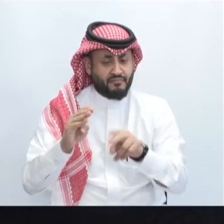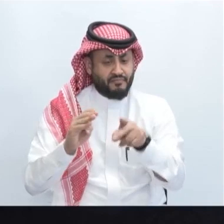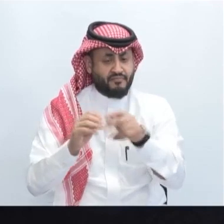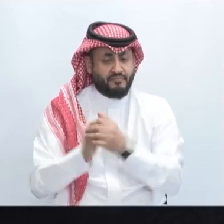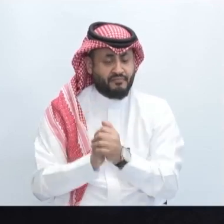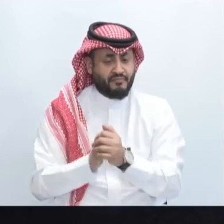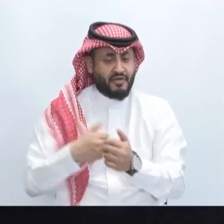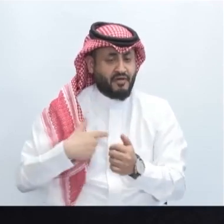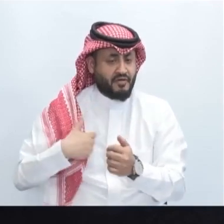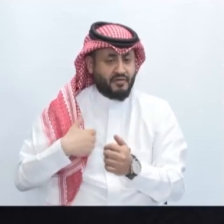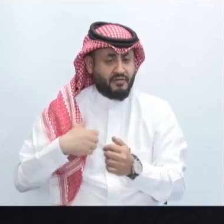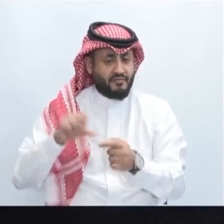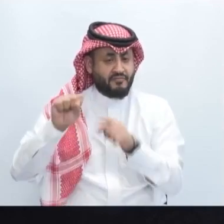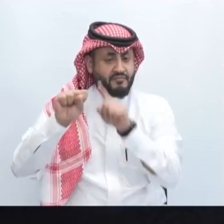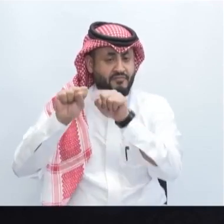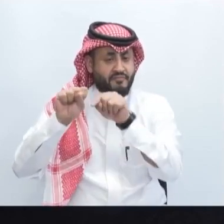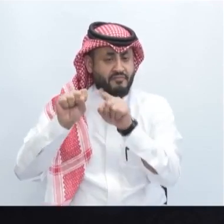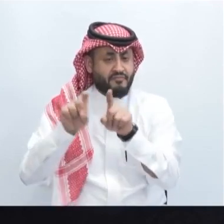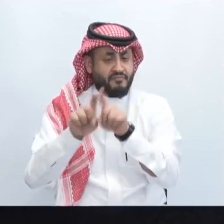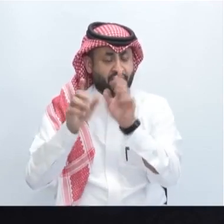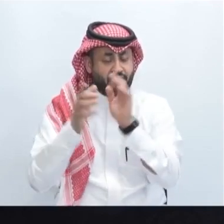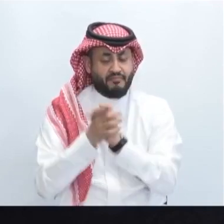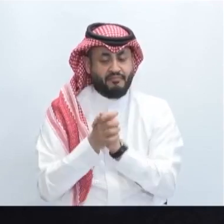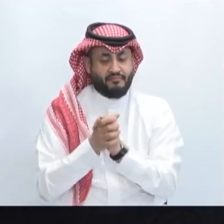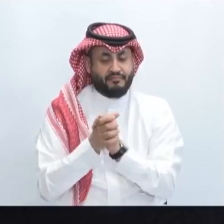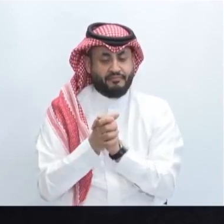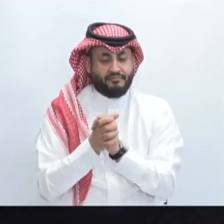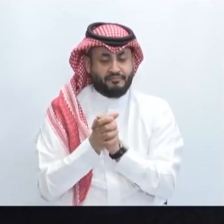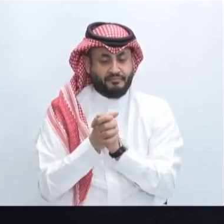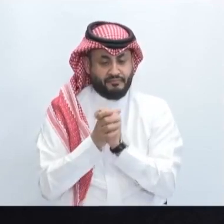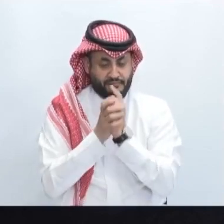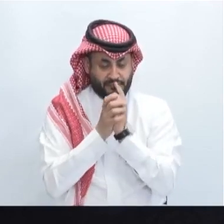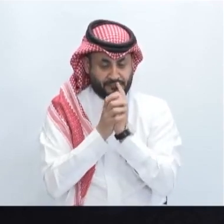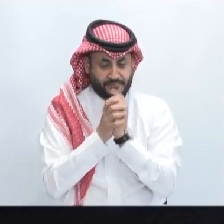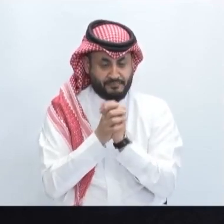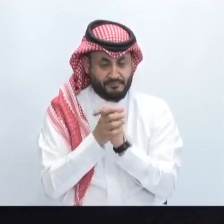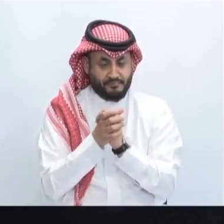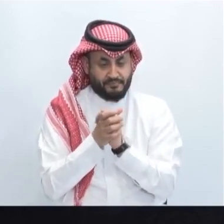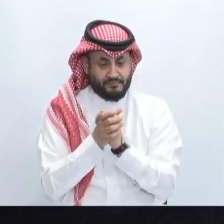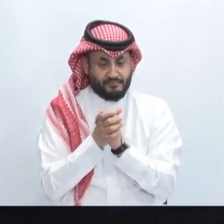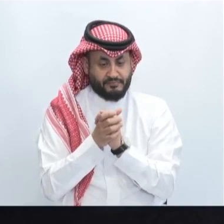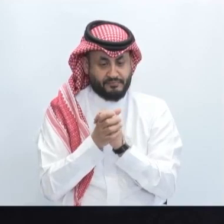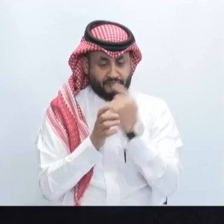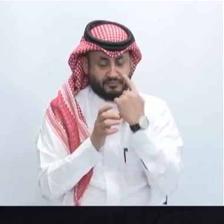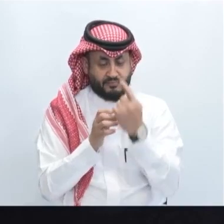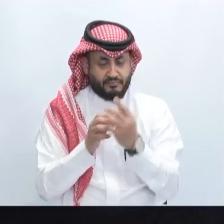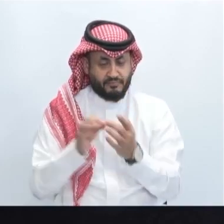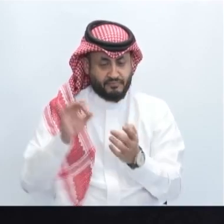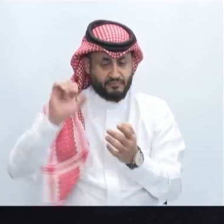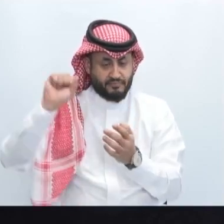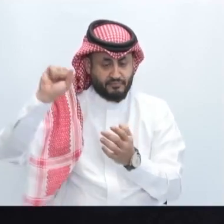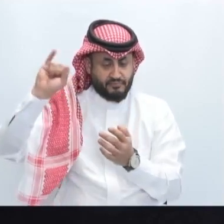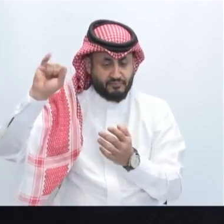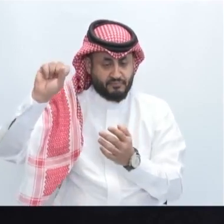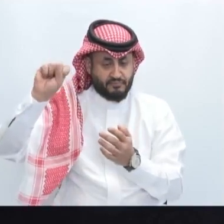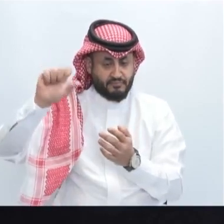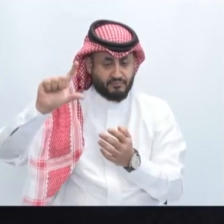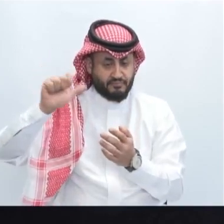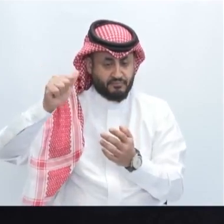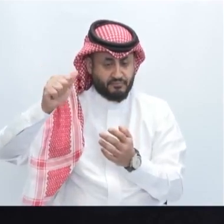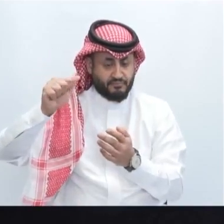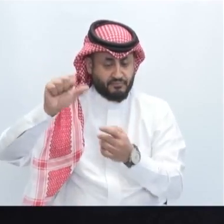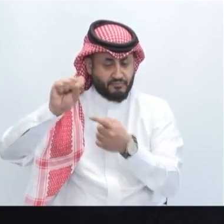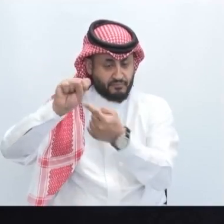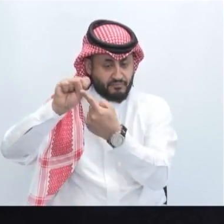answer, all what you have to do is just to write the person name. Like here, for example, we have